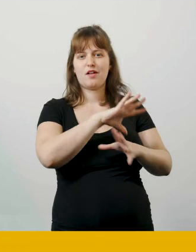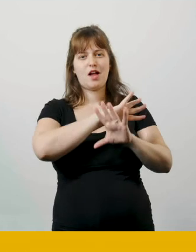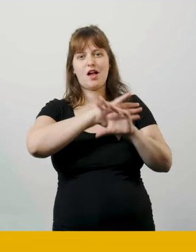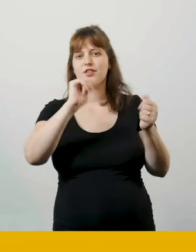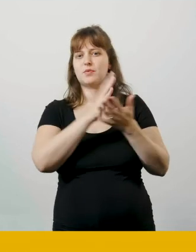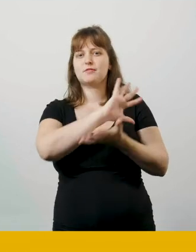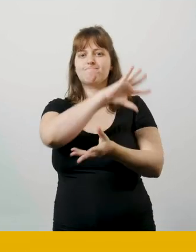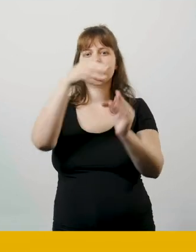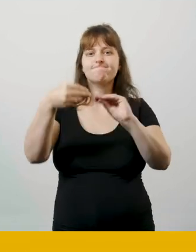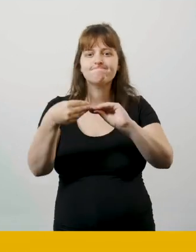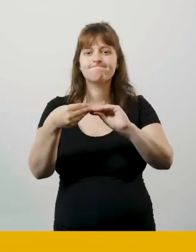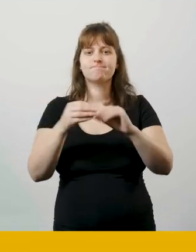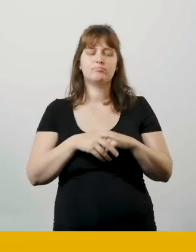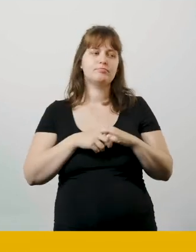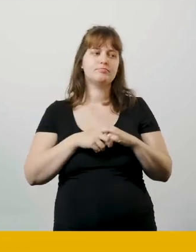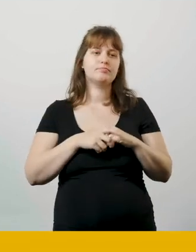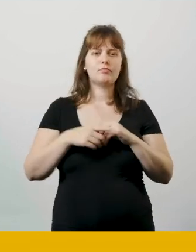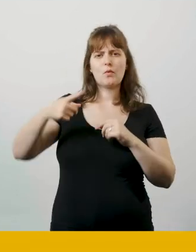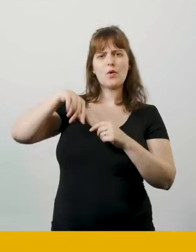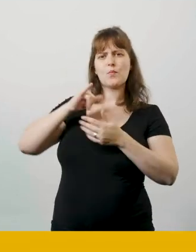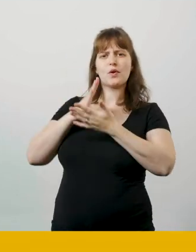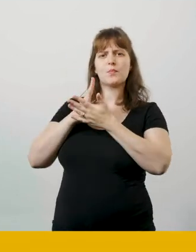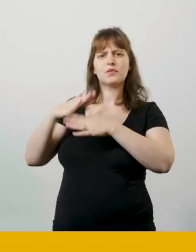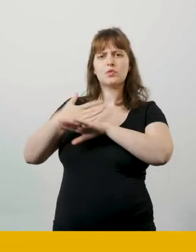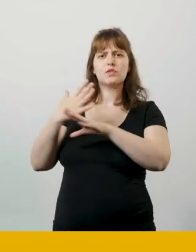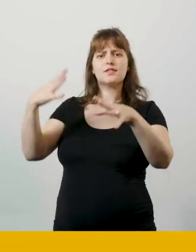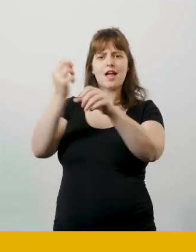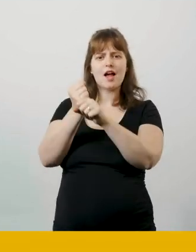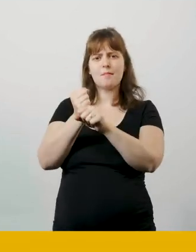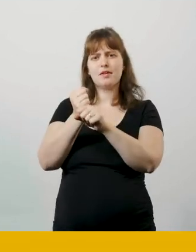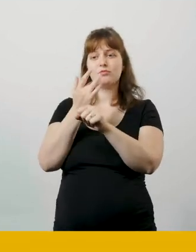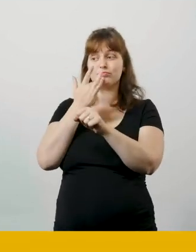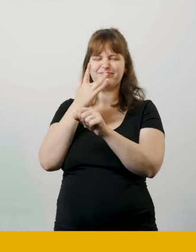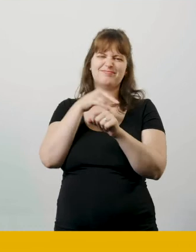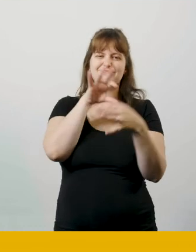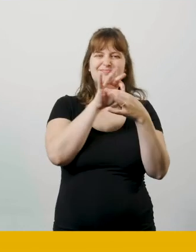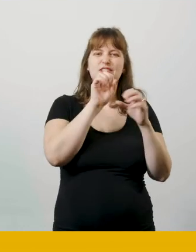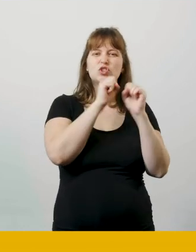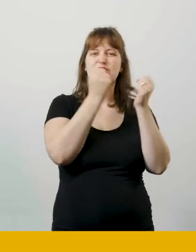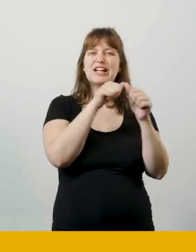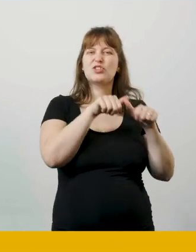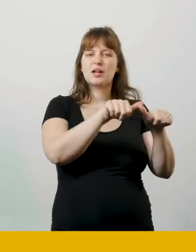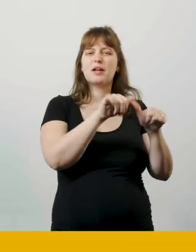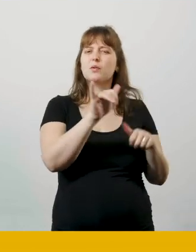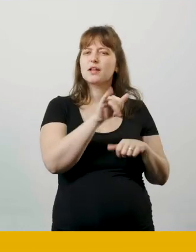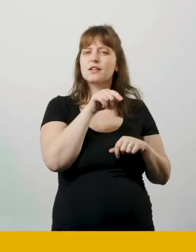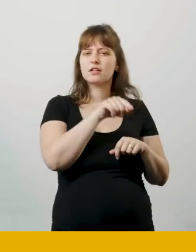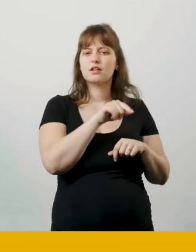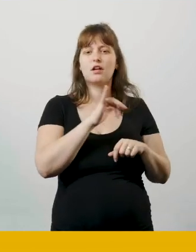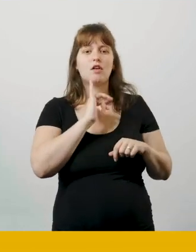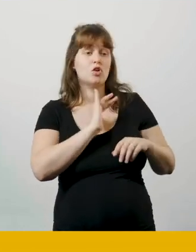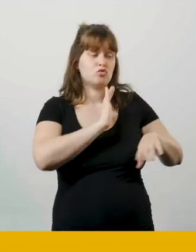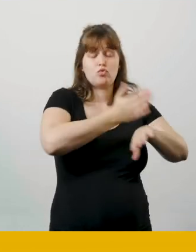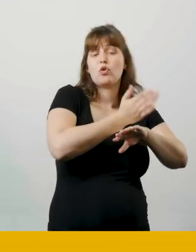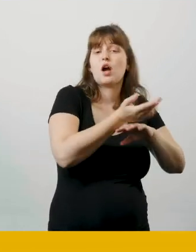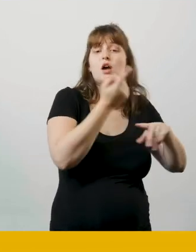done with them on the design for all, the social sustainability part, was not only the accesses and the